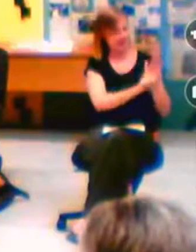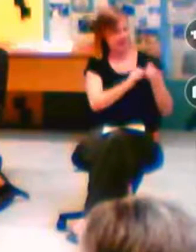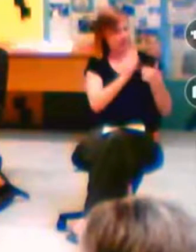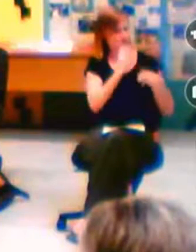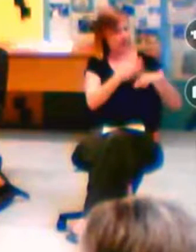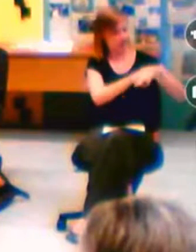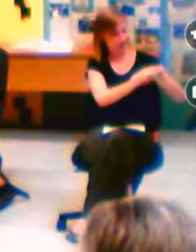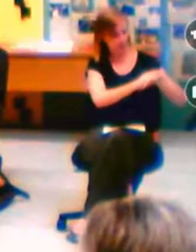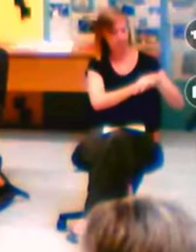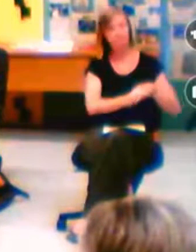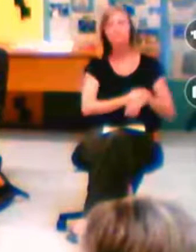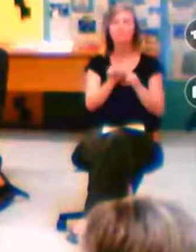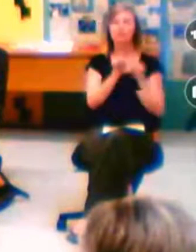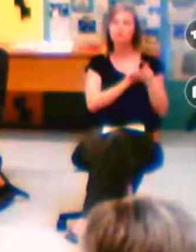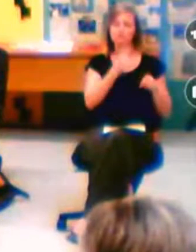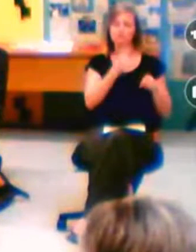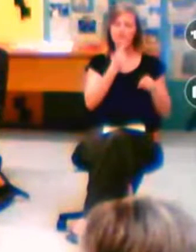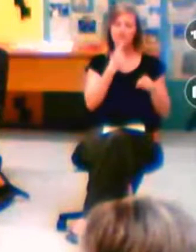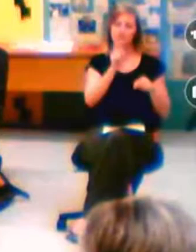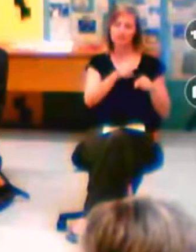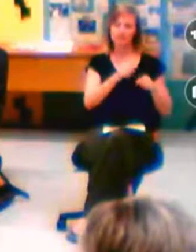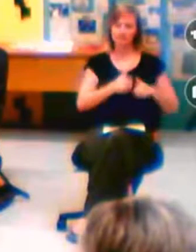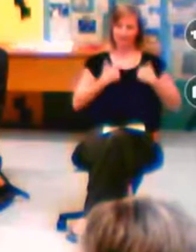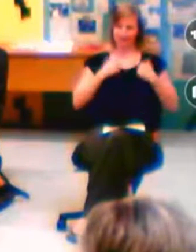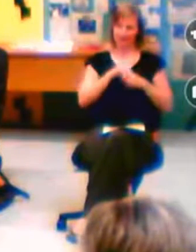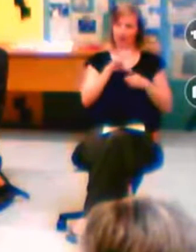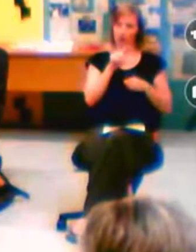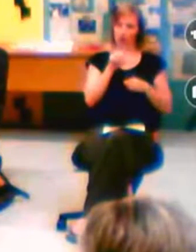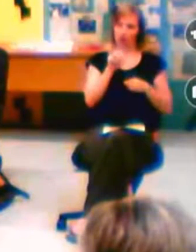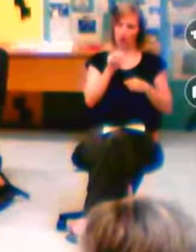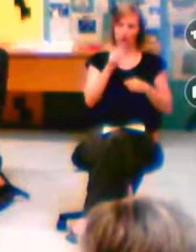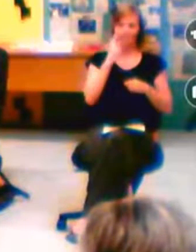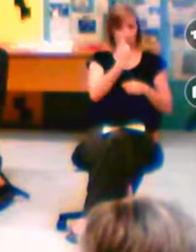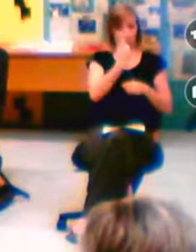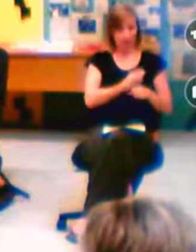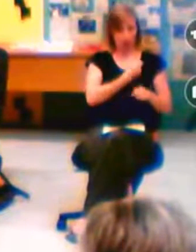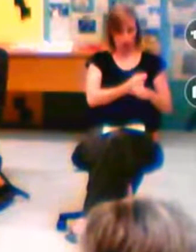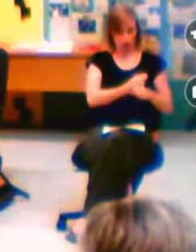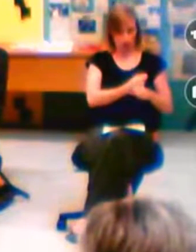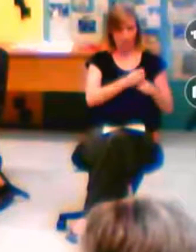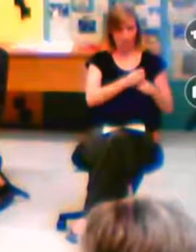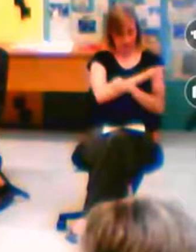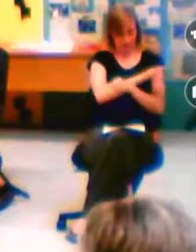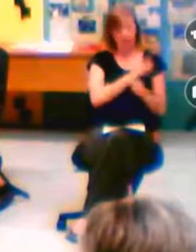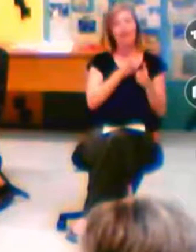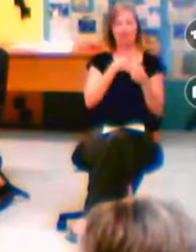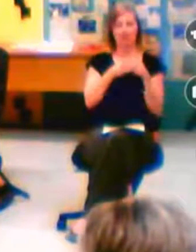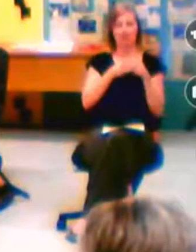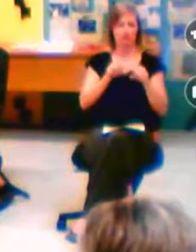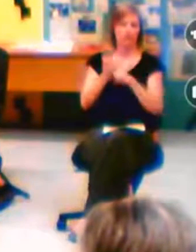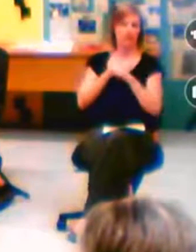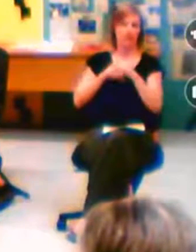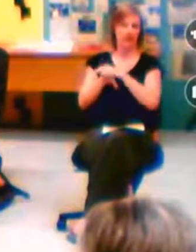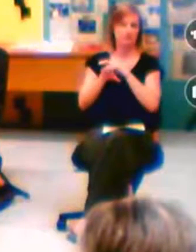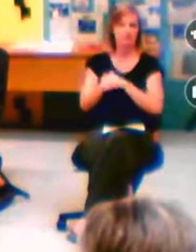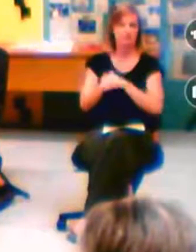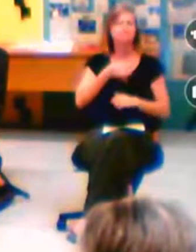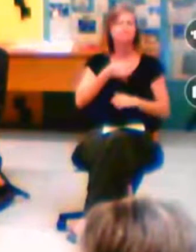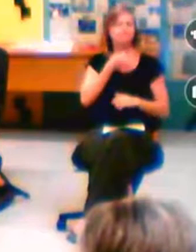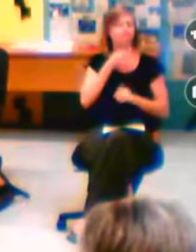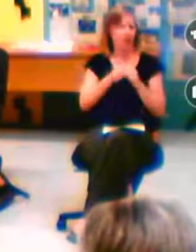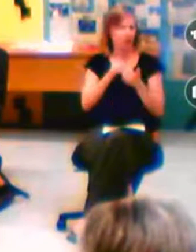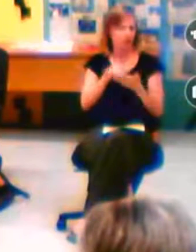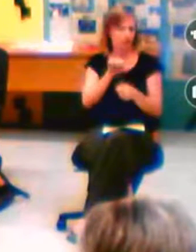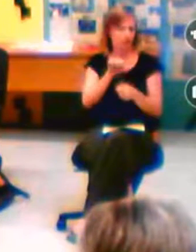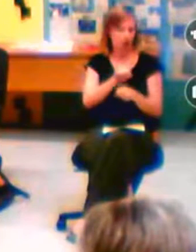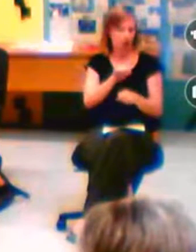touched on earlier, and I'll go to you the same first thing that I got. How will services out of state be paid for? And in the amendment, it